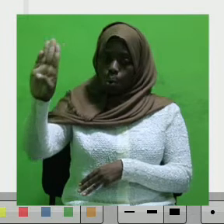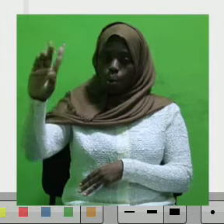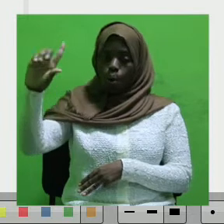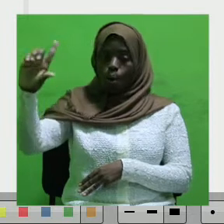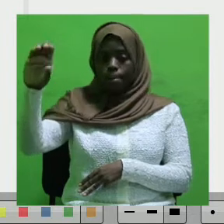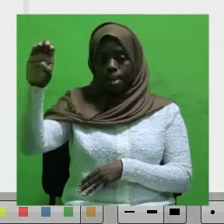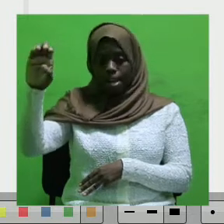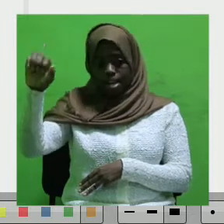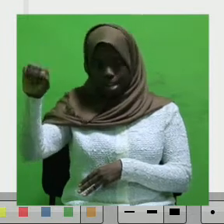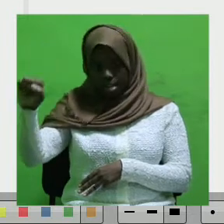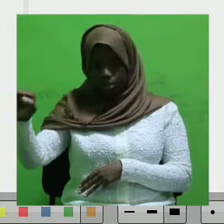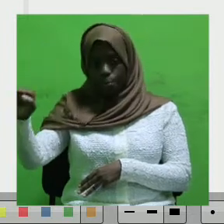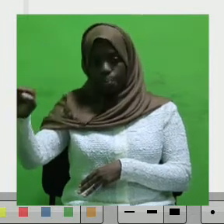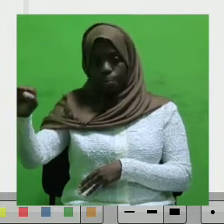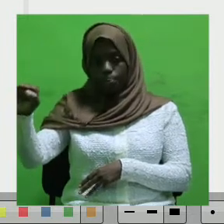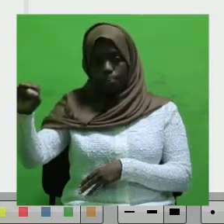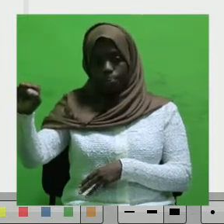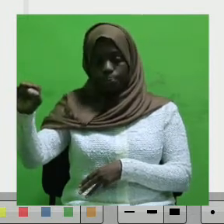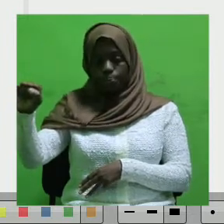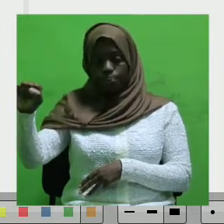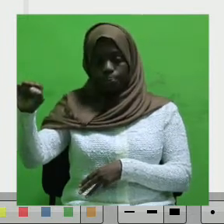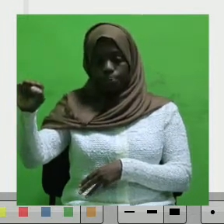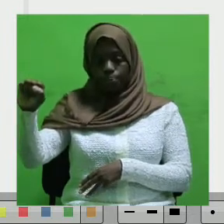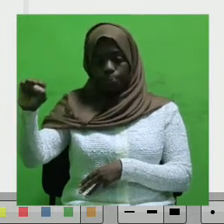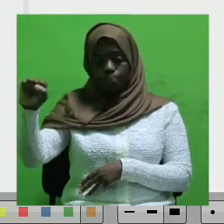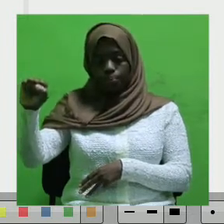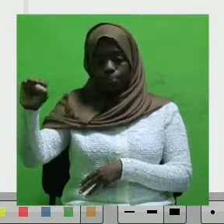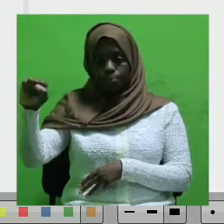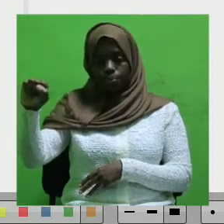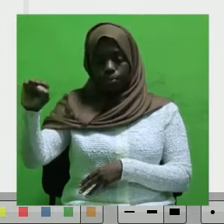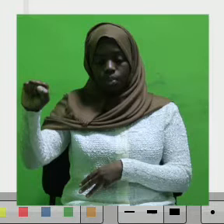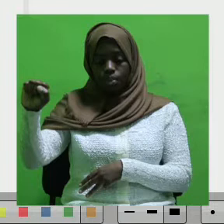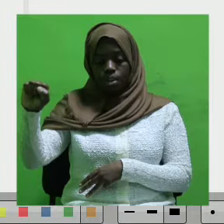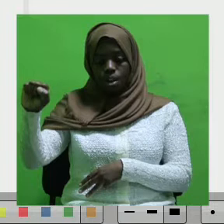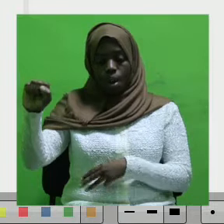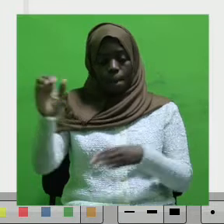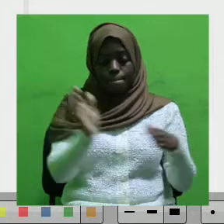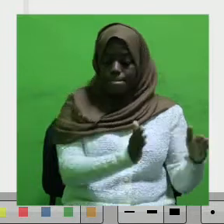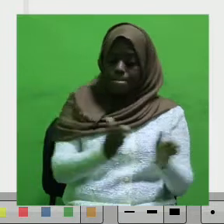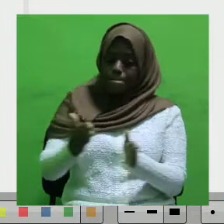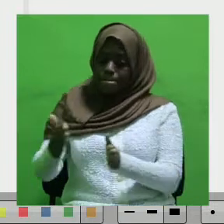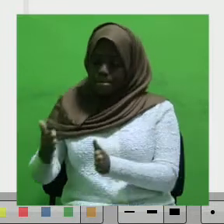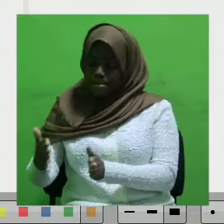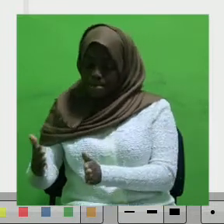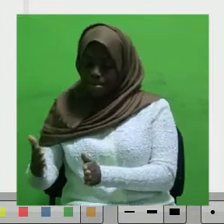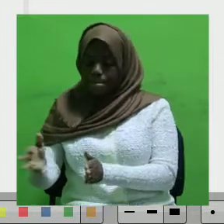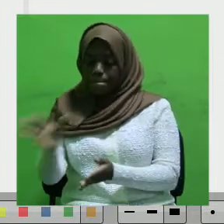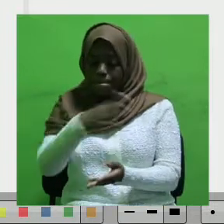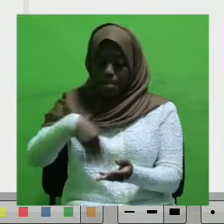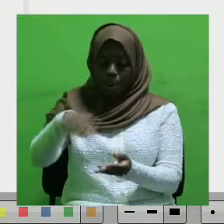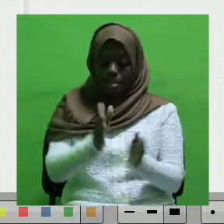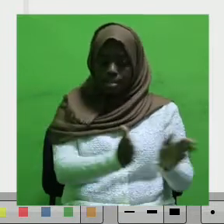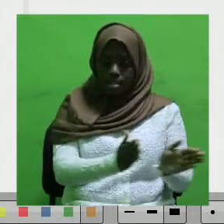tubules which are found in two places and both sides of the loop of